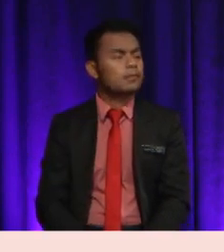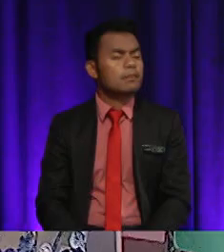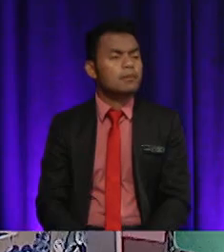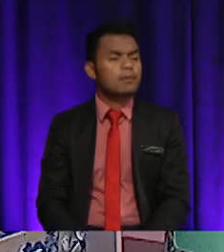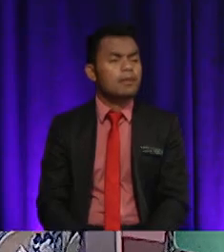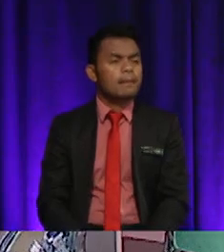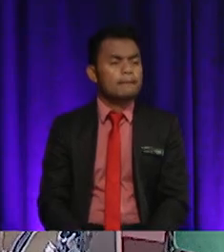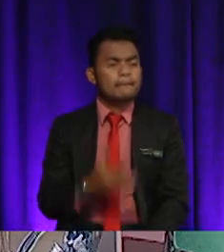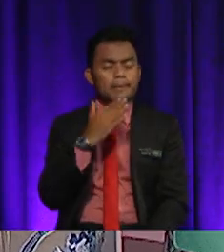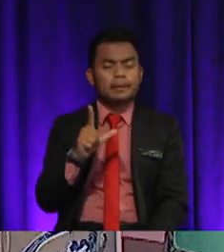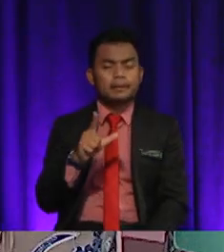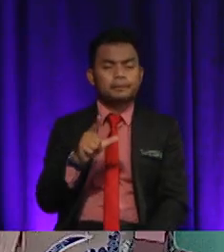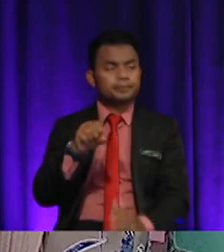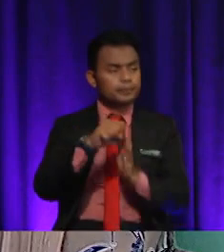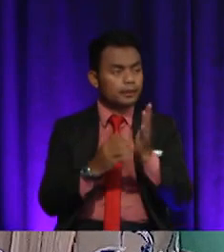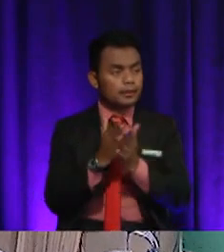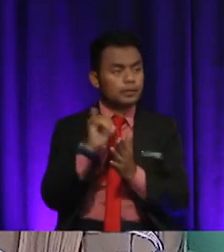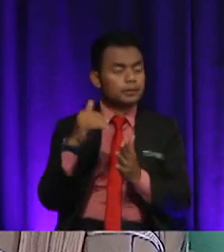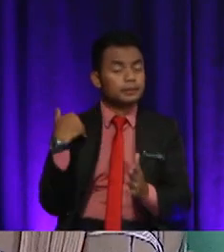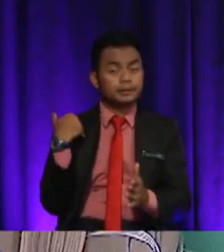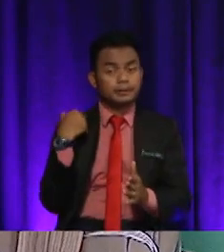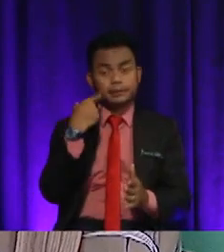Okay, the next part, anybody?